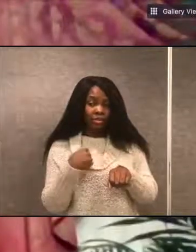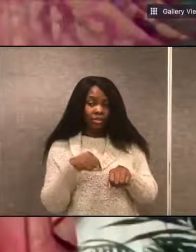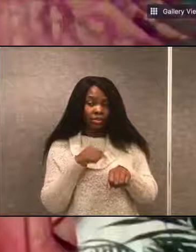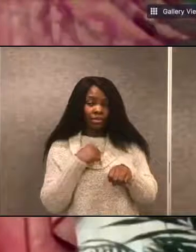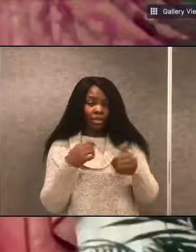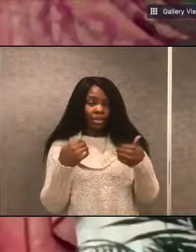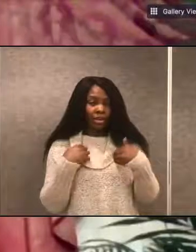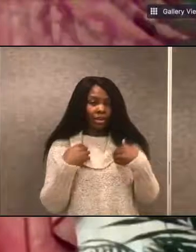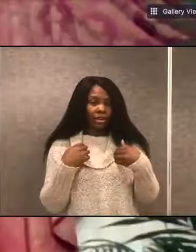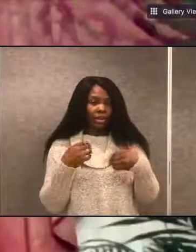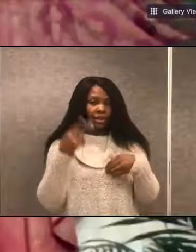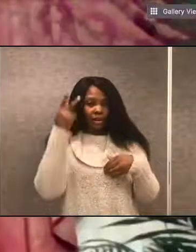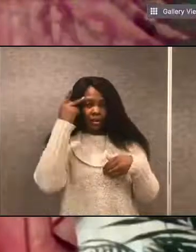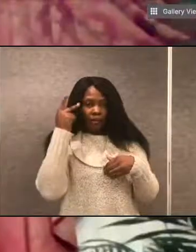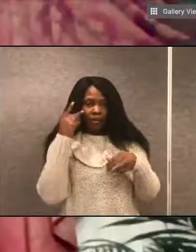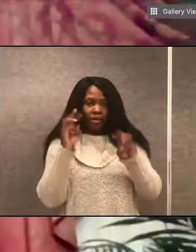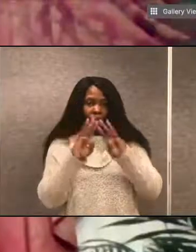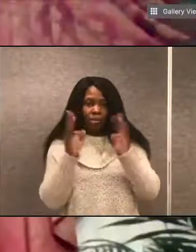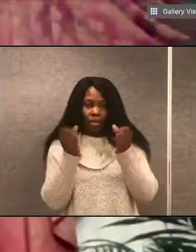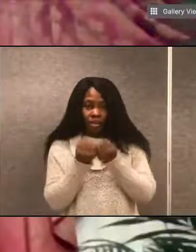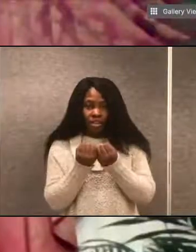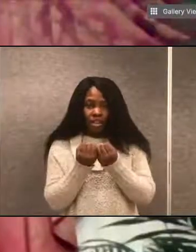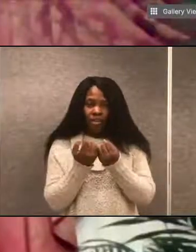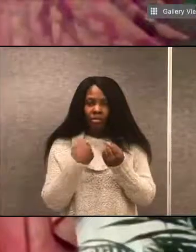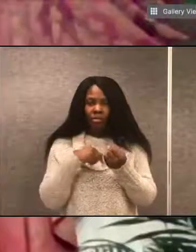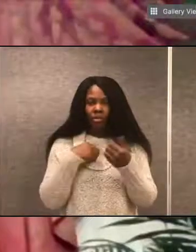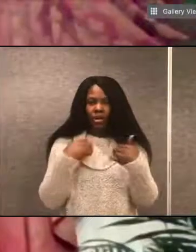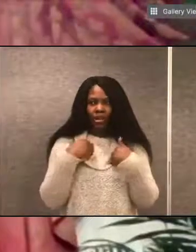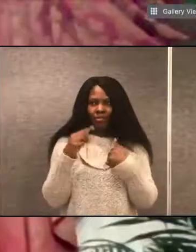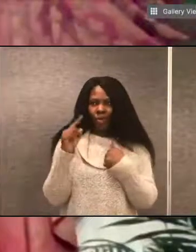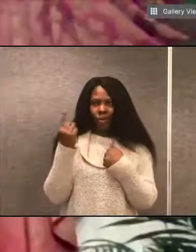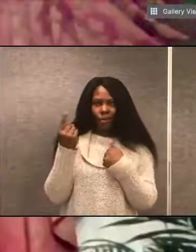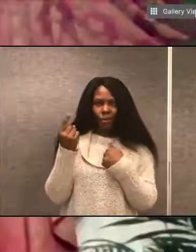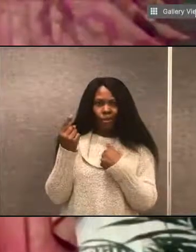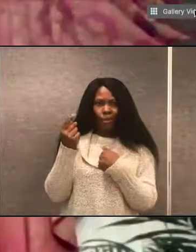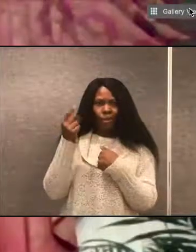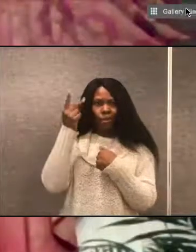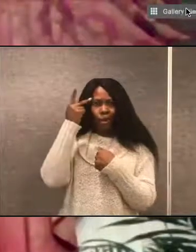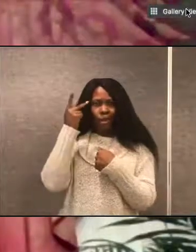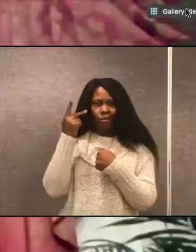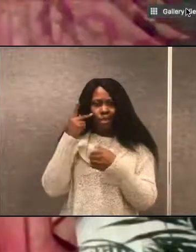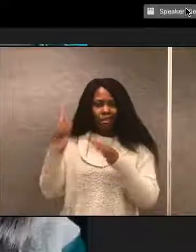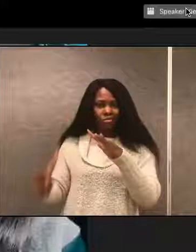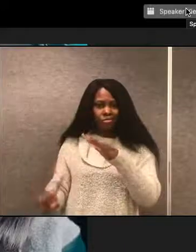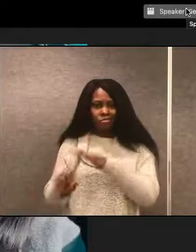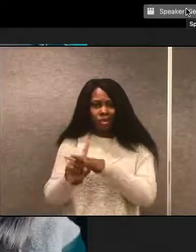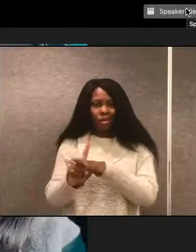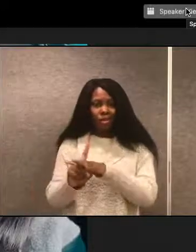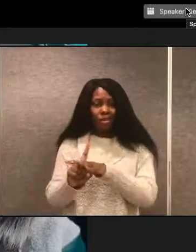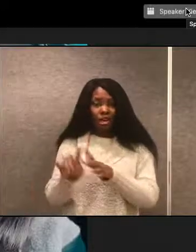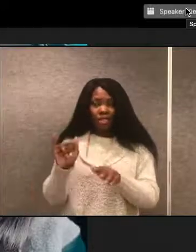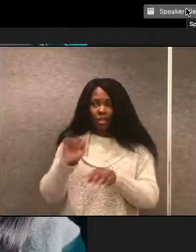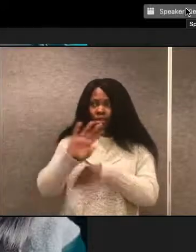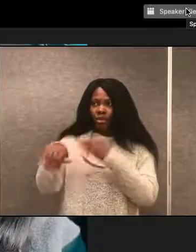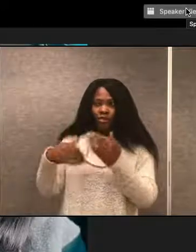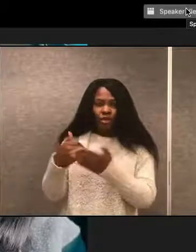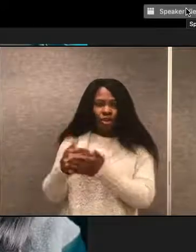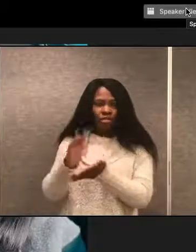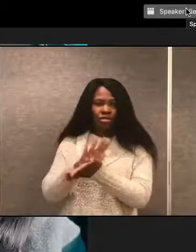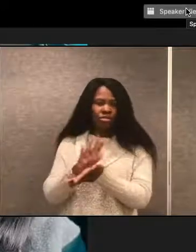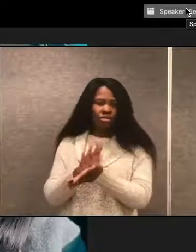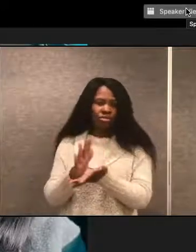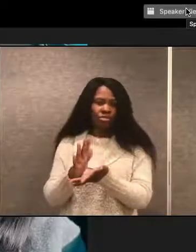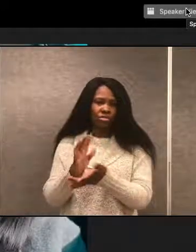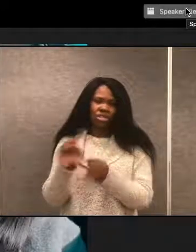workshop, and we had one parent that showed up, and that was for all 3 high schools. So when we talk about that village piece of it